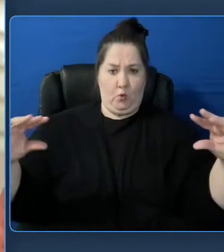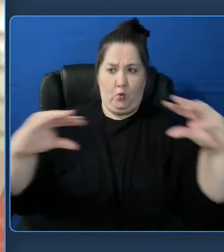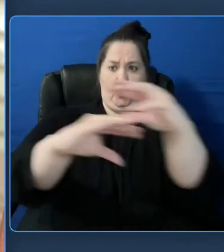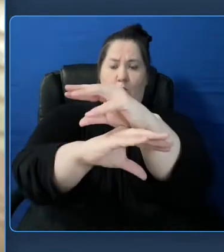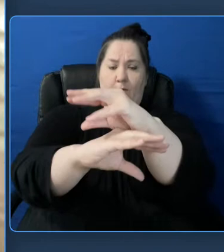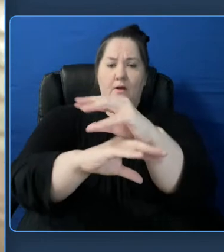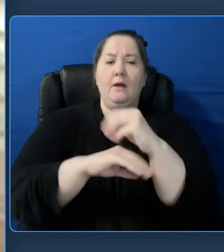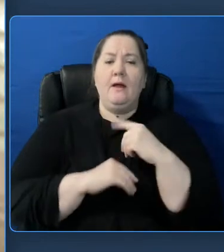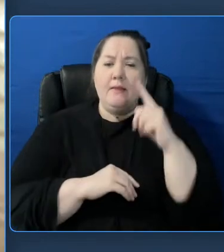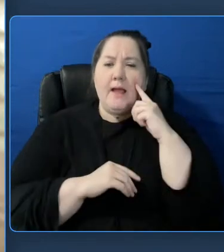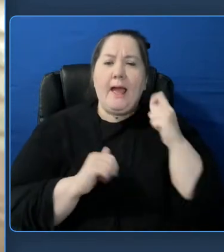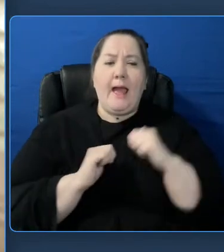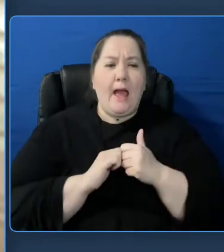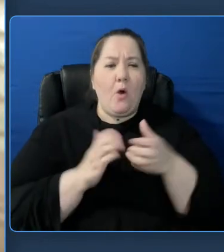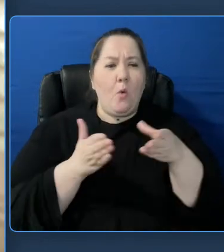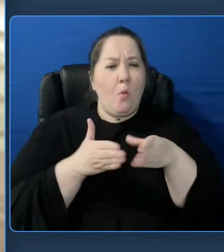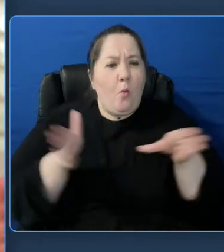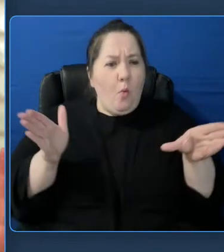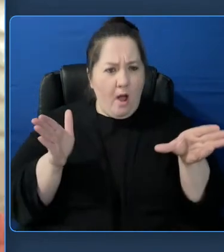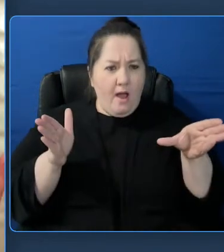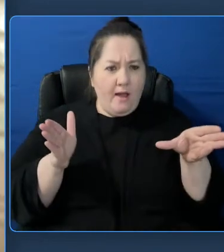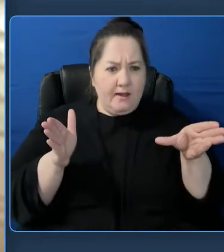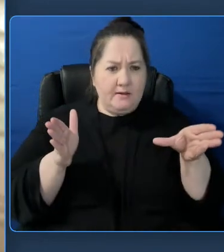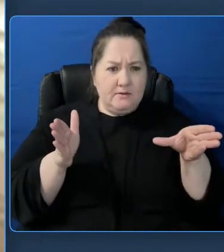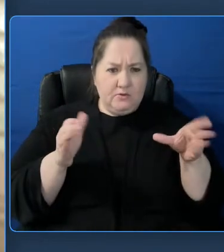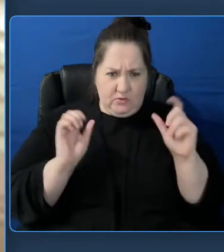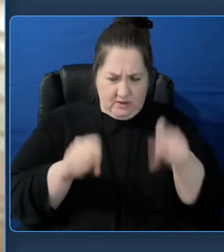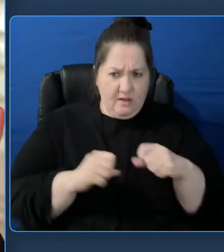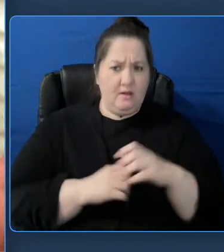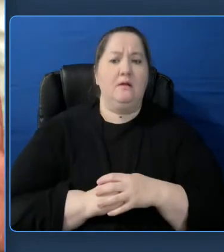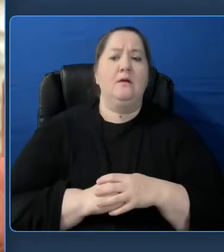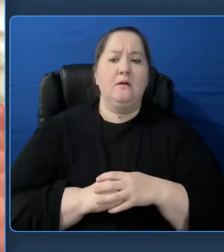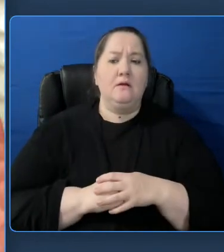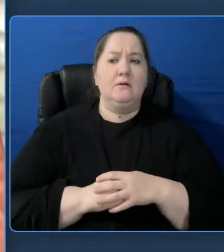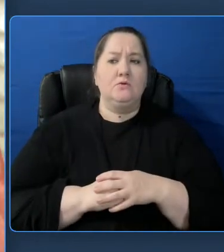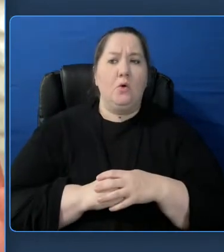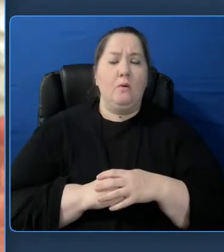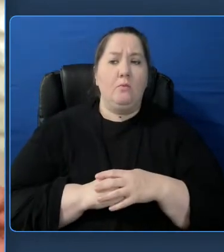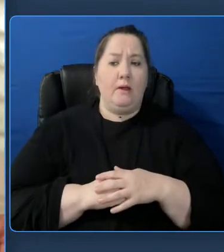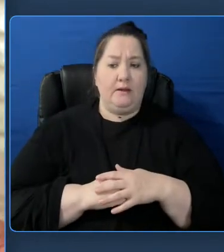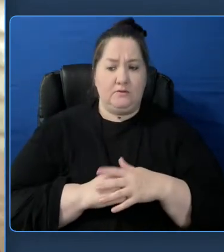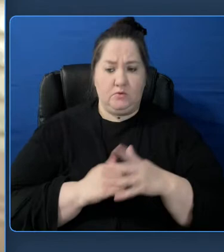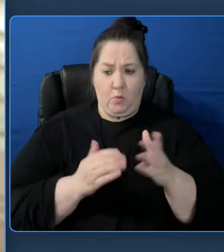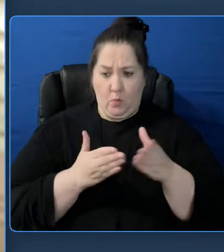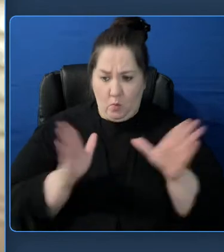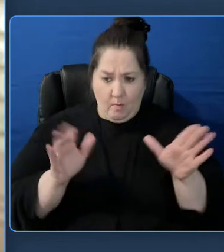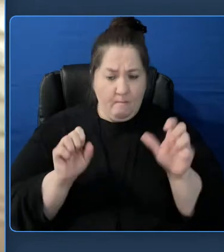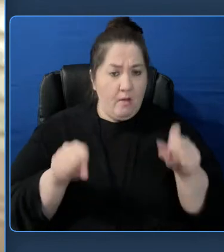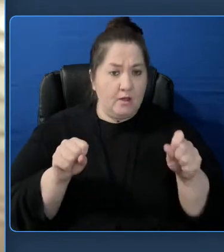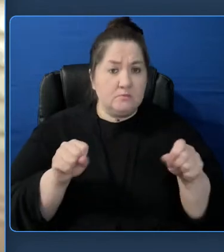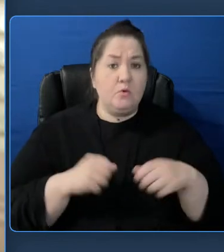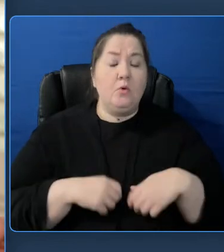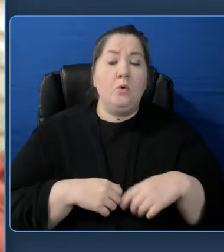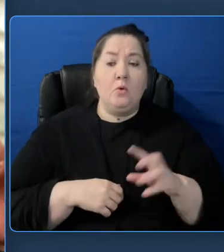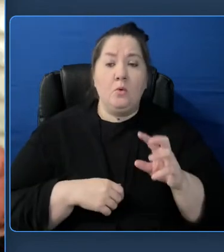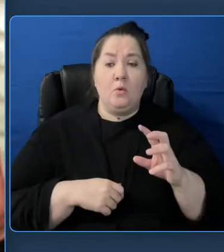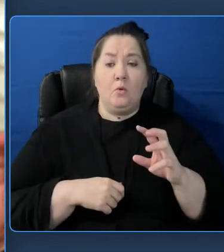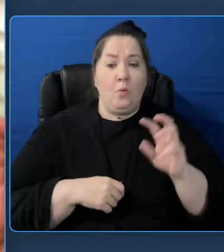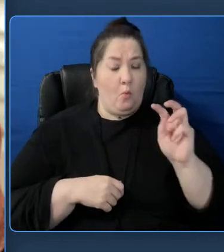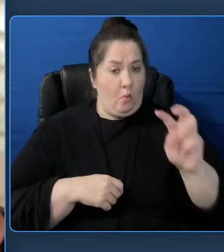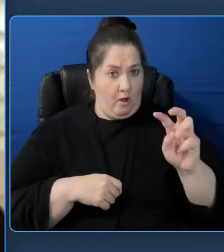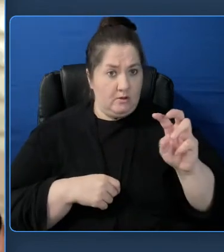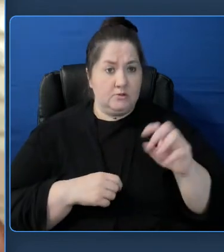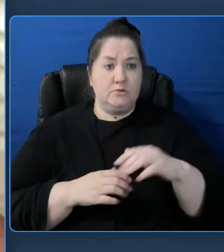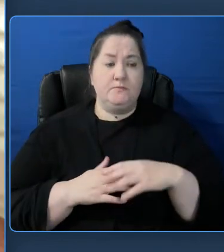about how wide you can make those cameras. So move those cameras as far wide as you can. The thing you want to watch for is